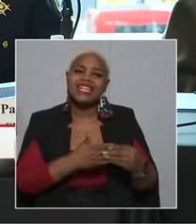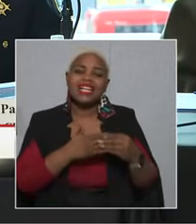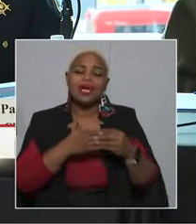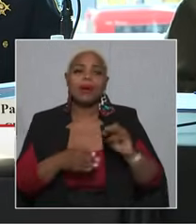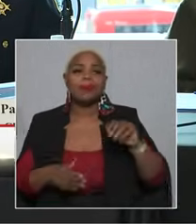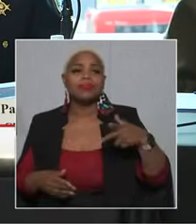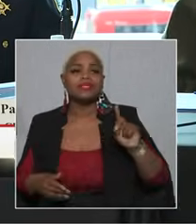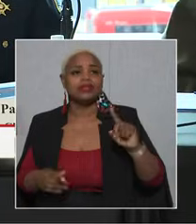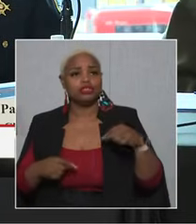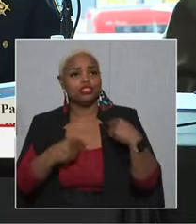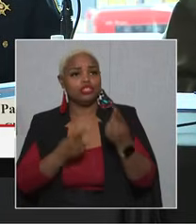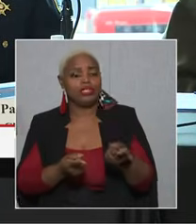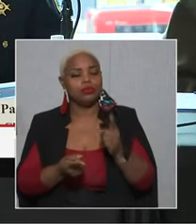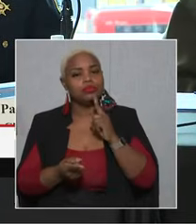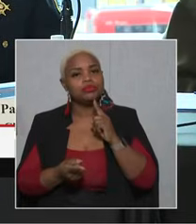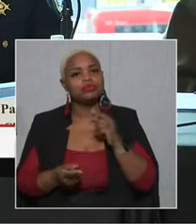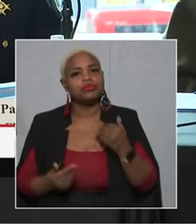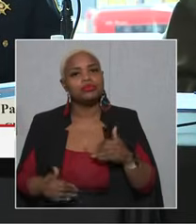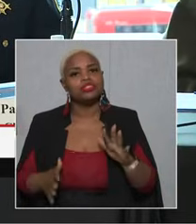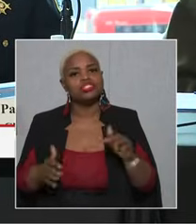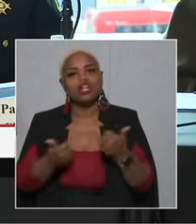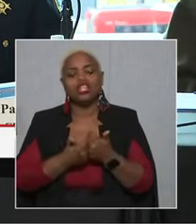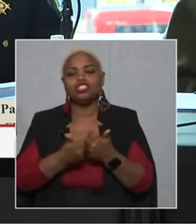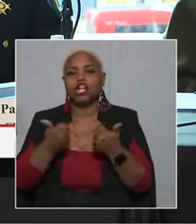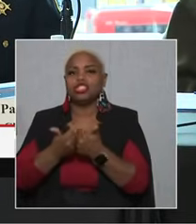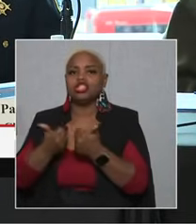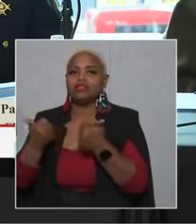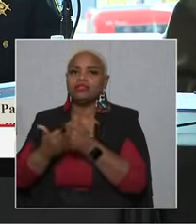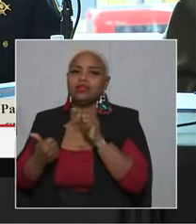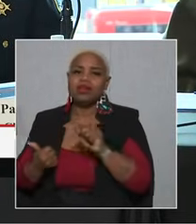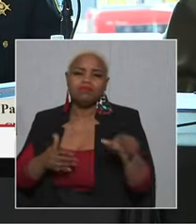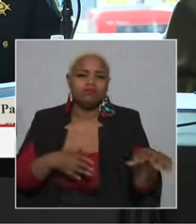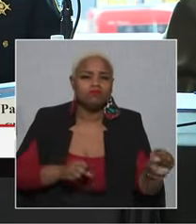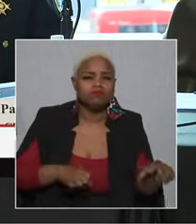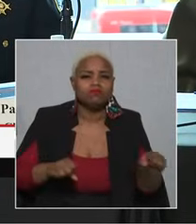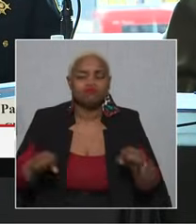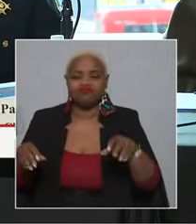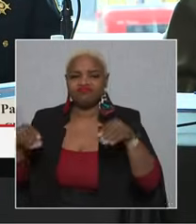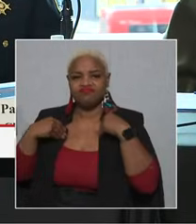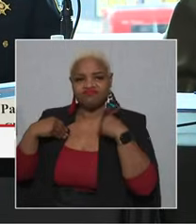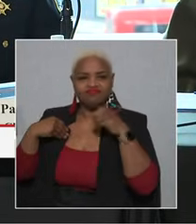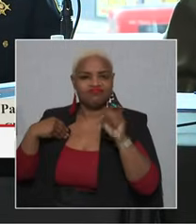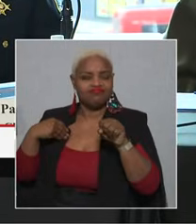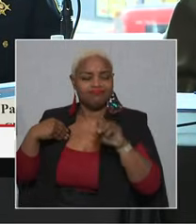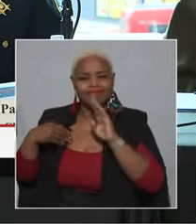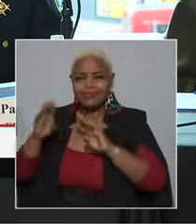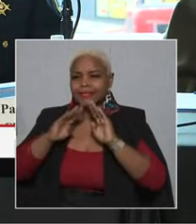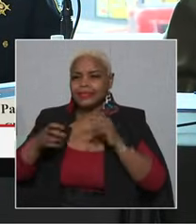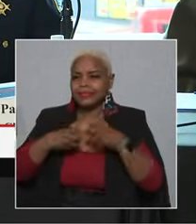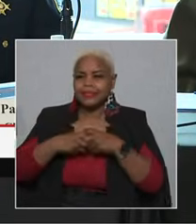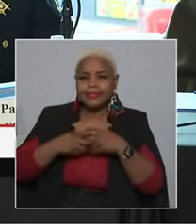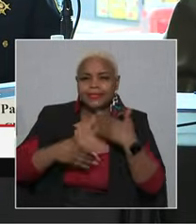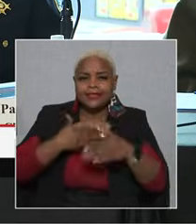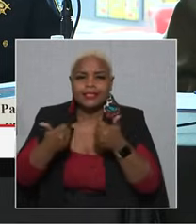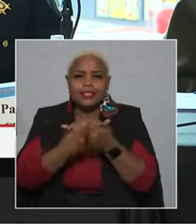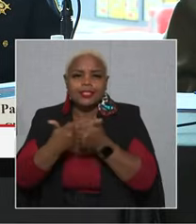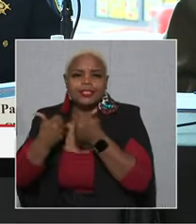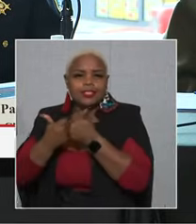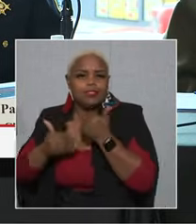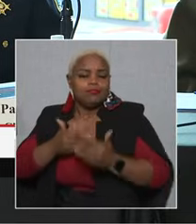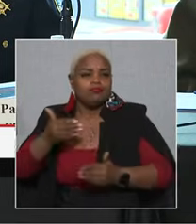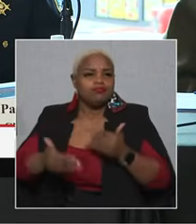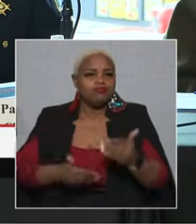a very challenging time. She first of all accepted the challenge at the peak of a